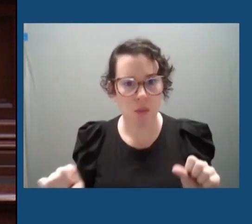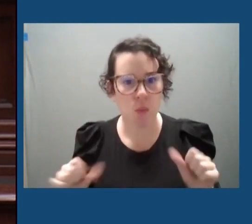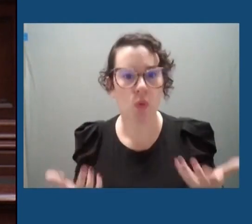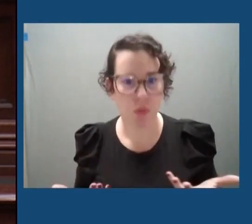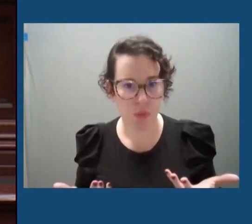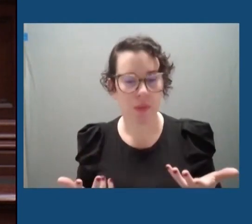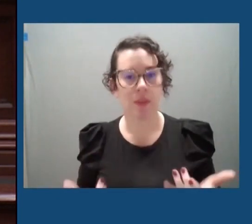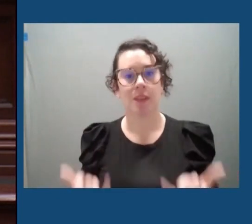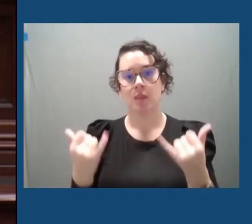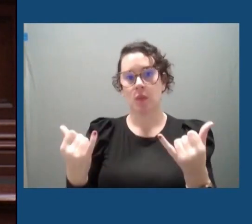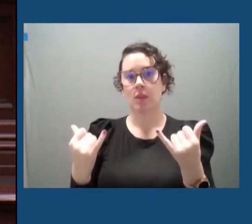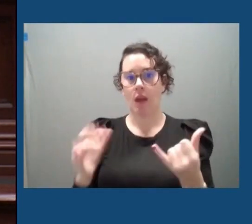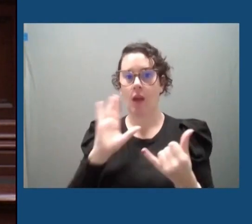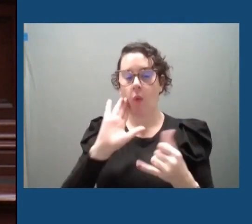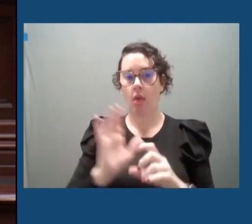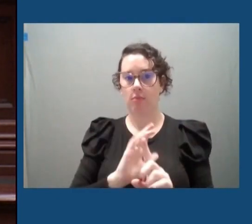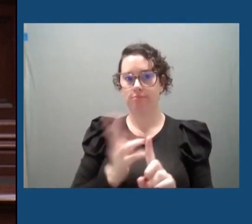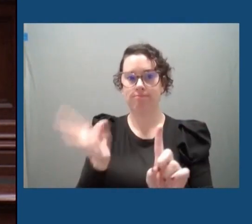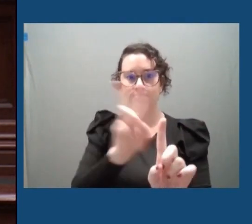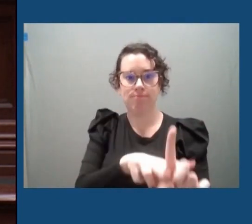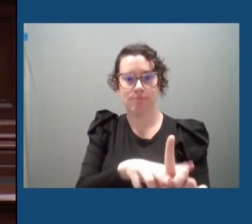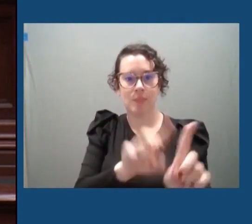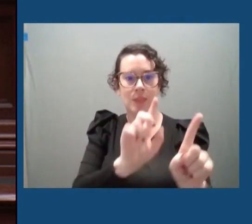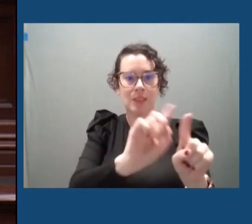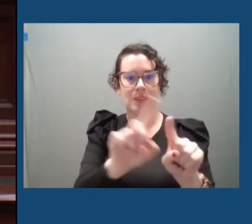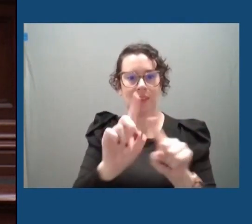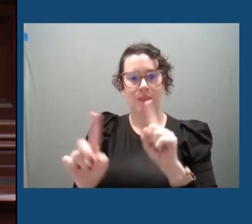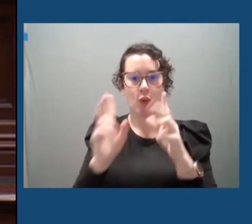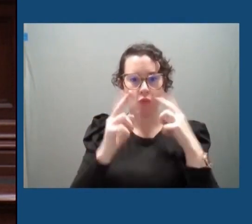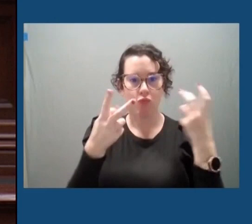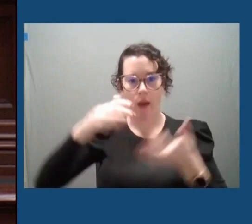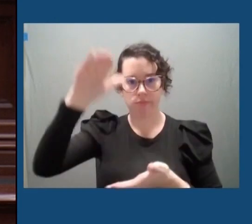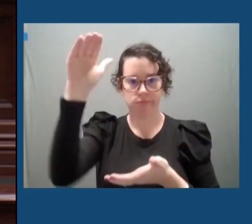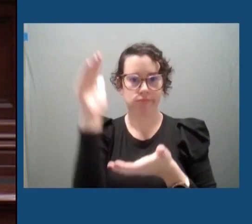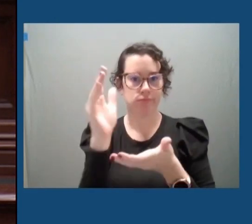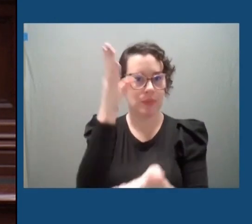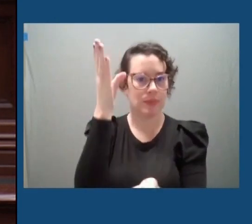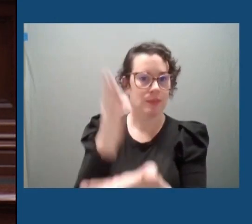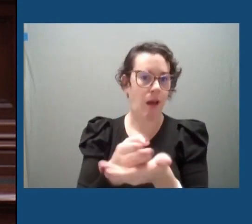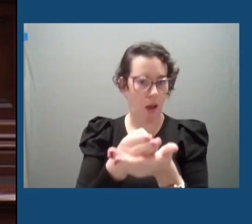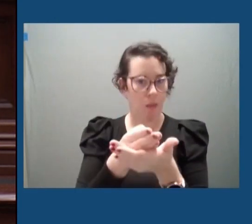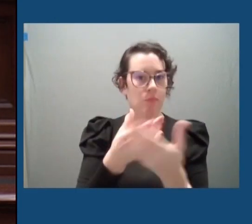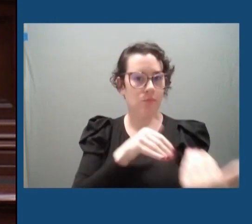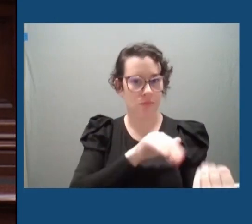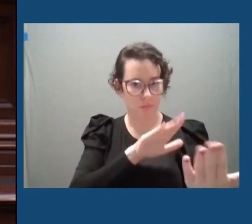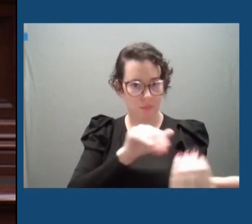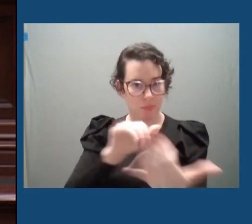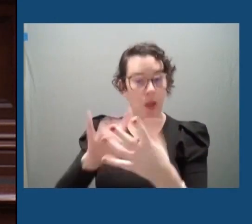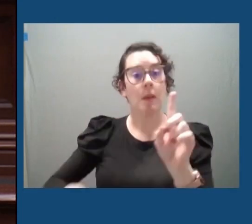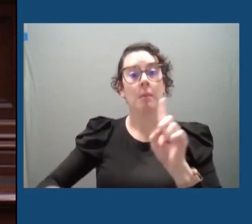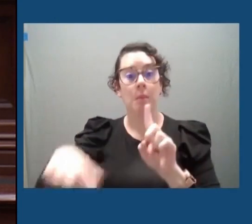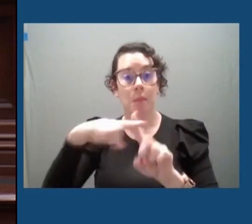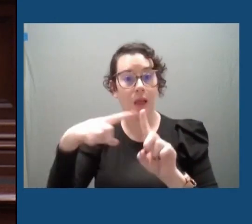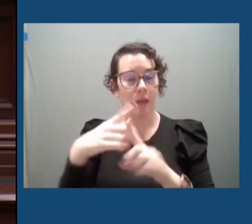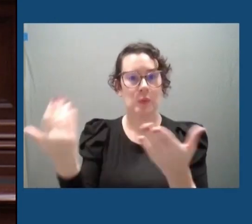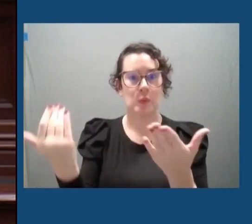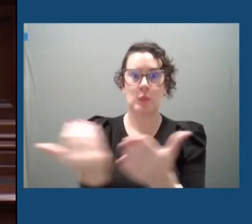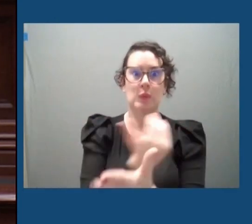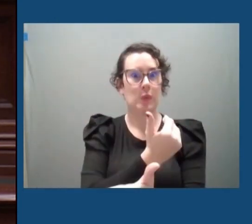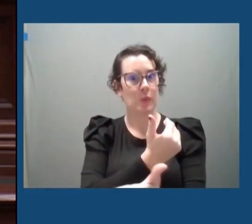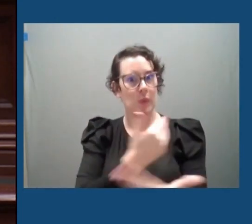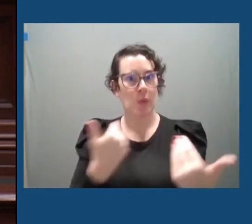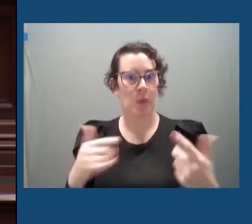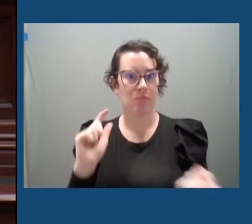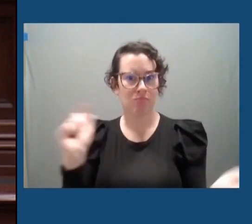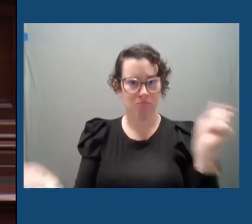of crime-fighting tactics alongside an era-defining mental health initiative so New